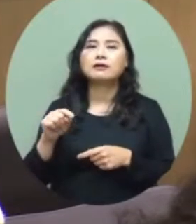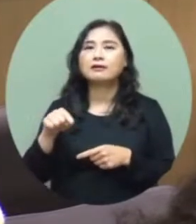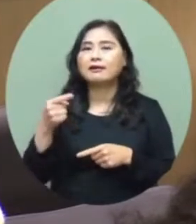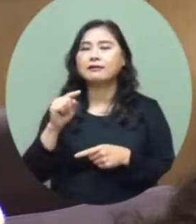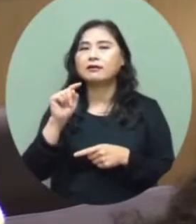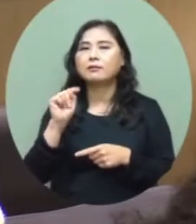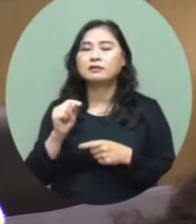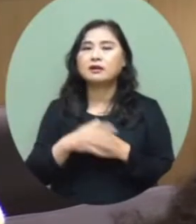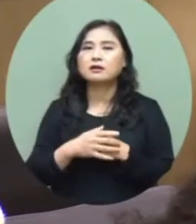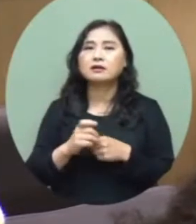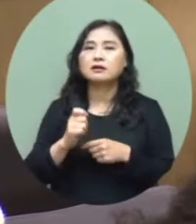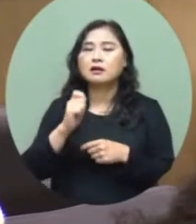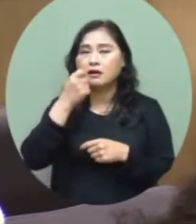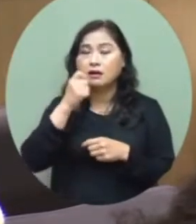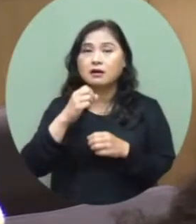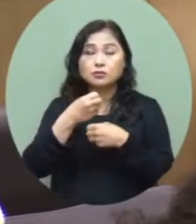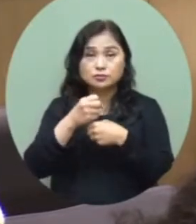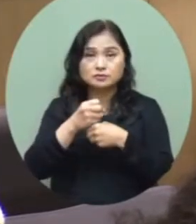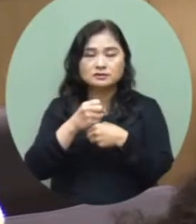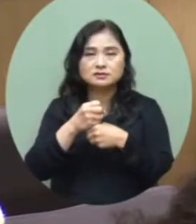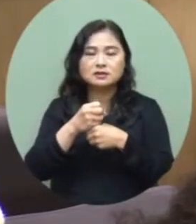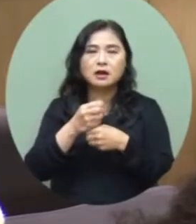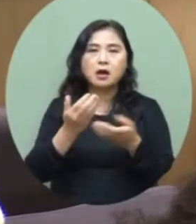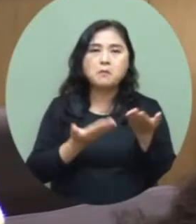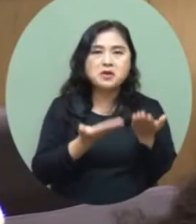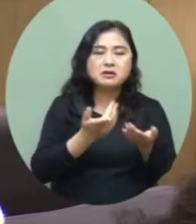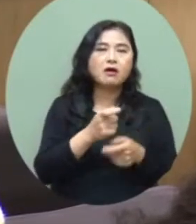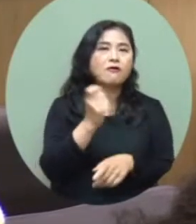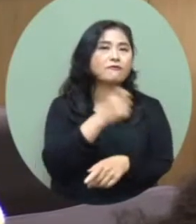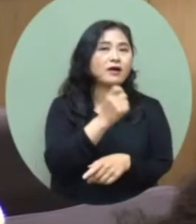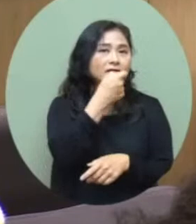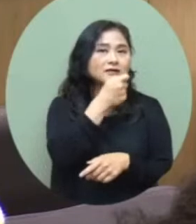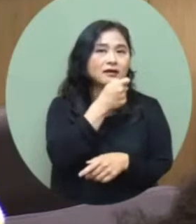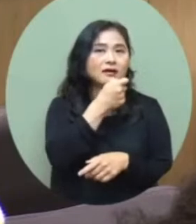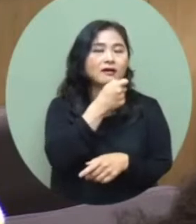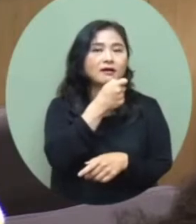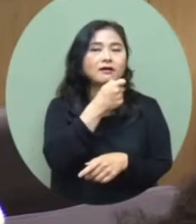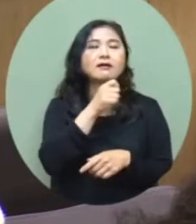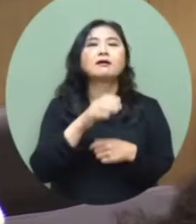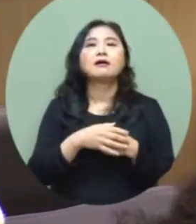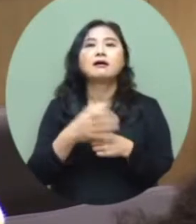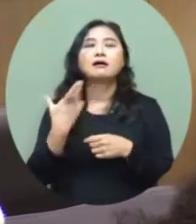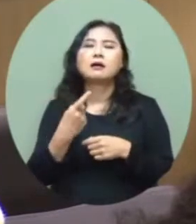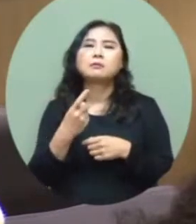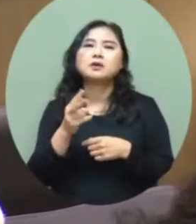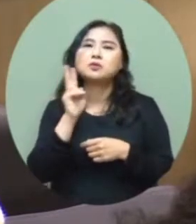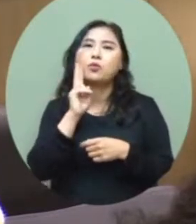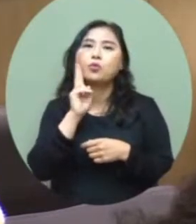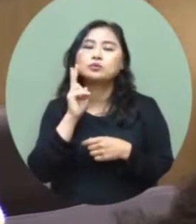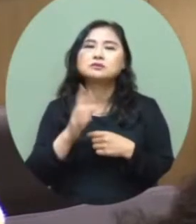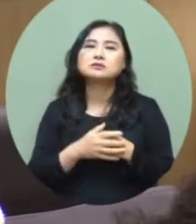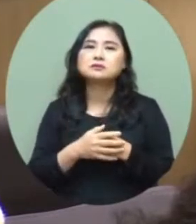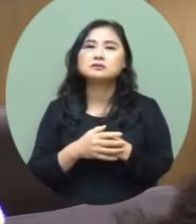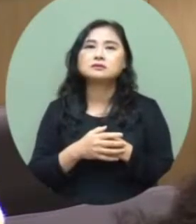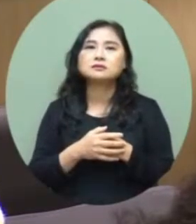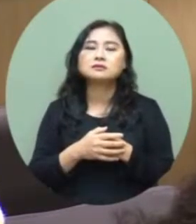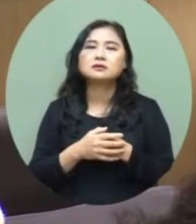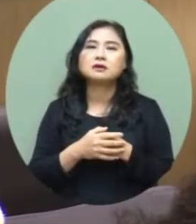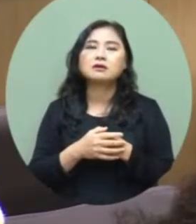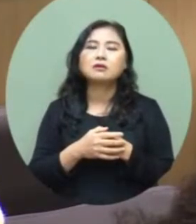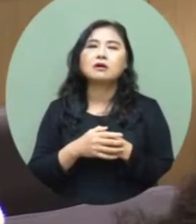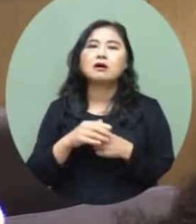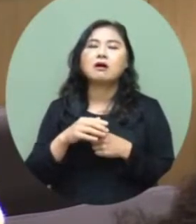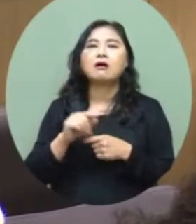than the RAT test case today and yesterday. So how do you analyze